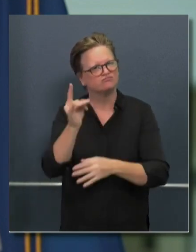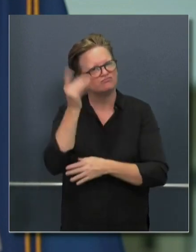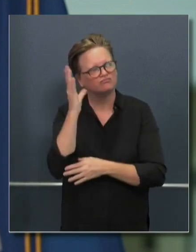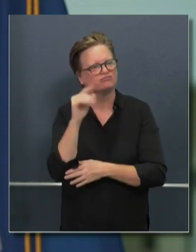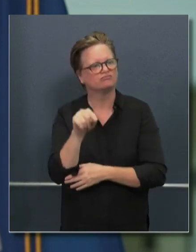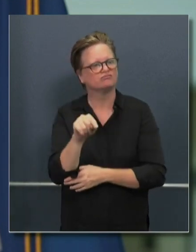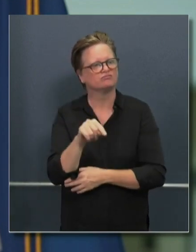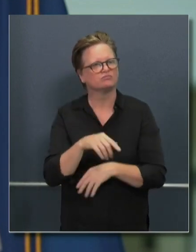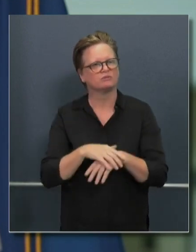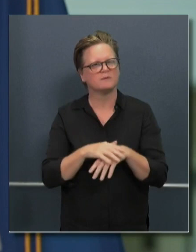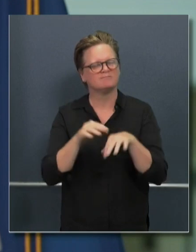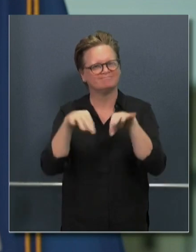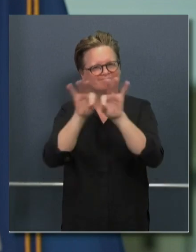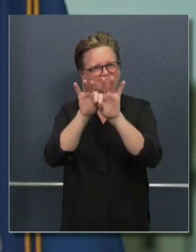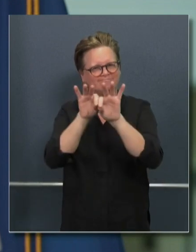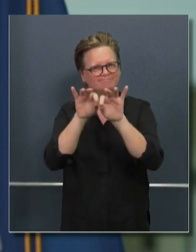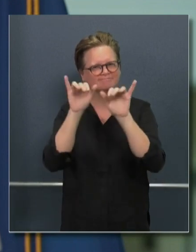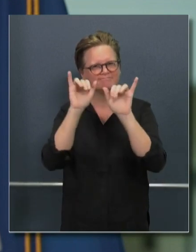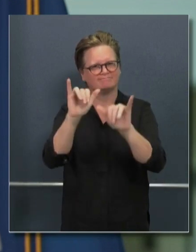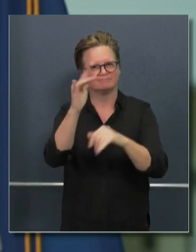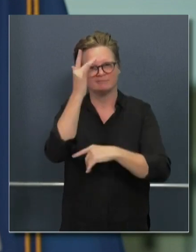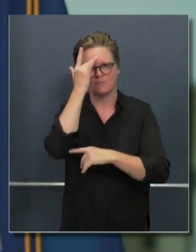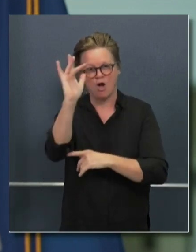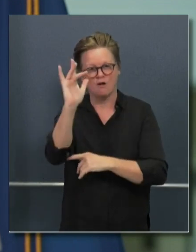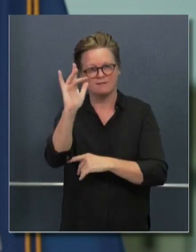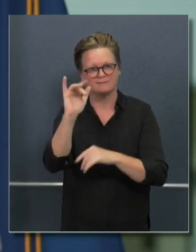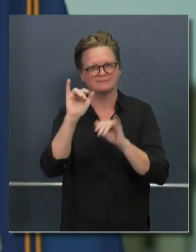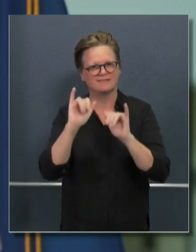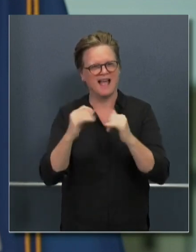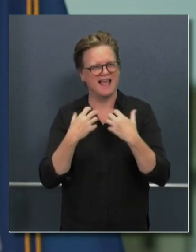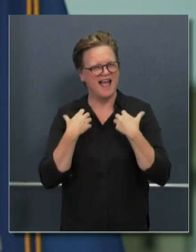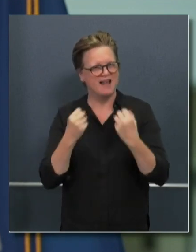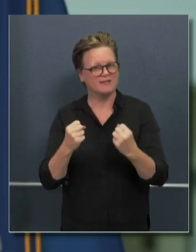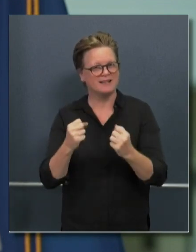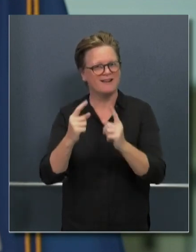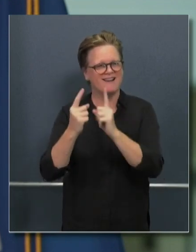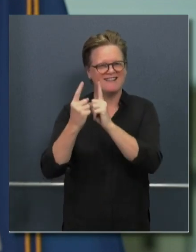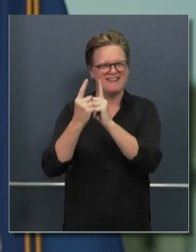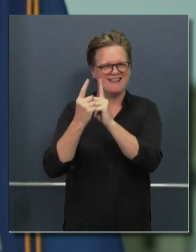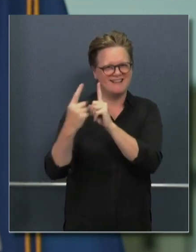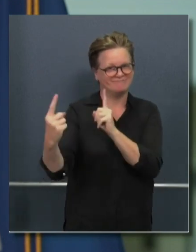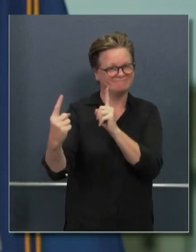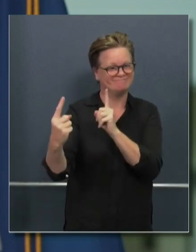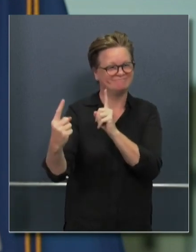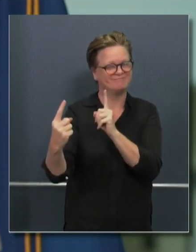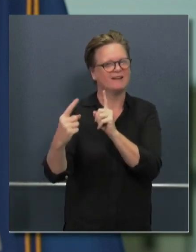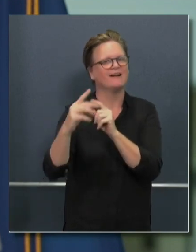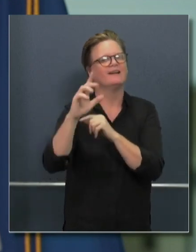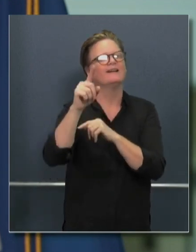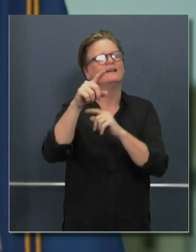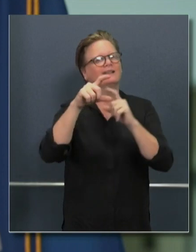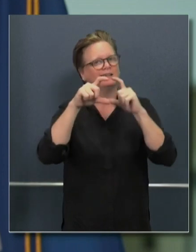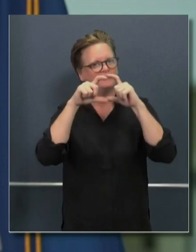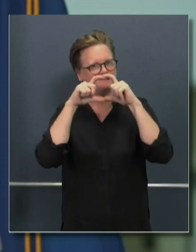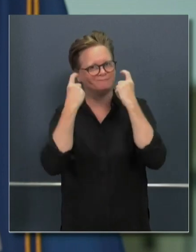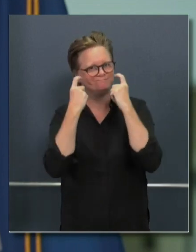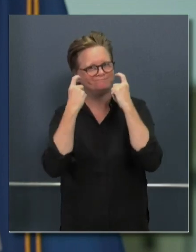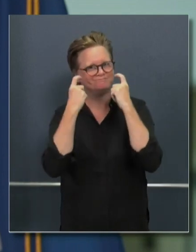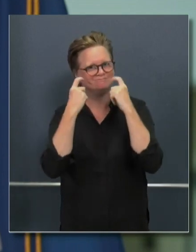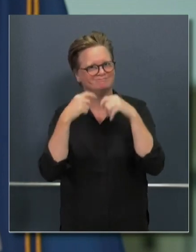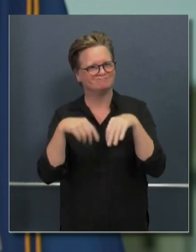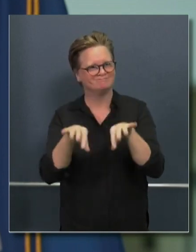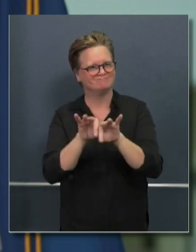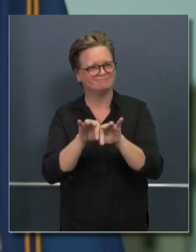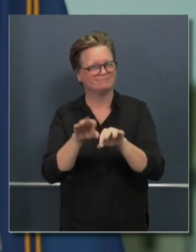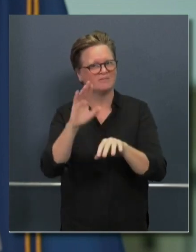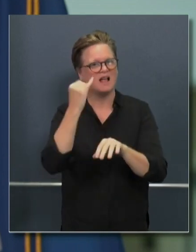physically distance and wear face coverings as appropriate when you come into contact with people that you